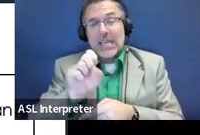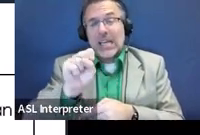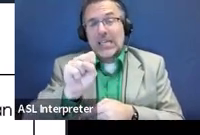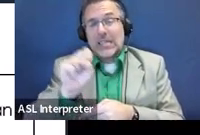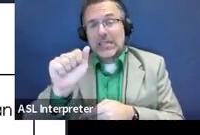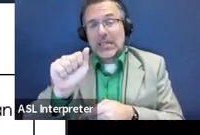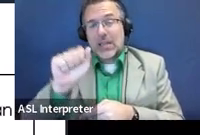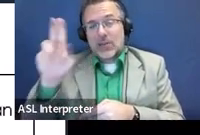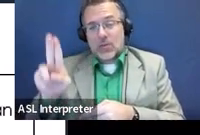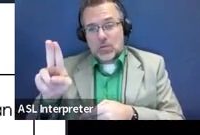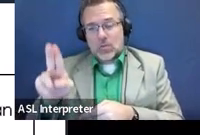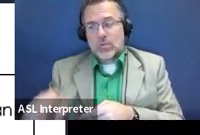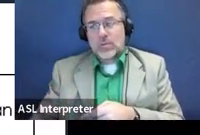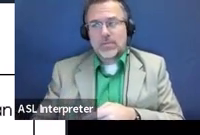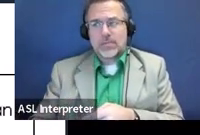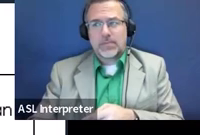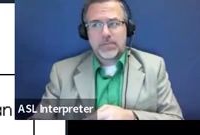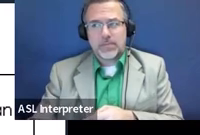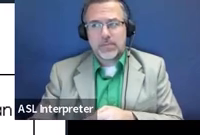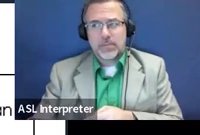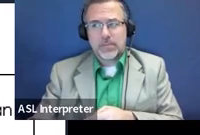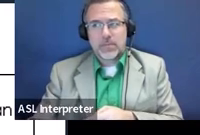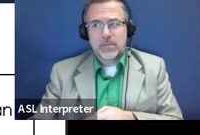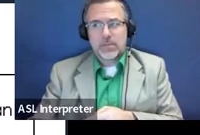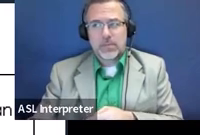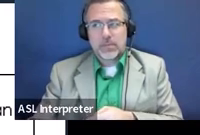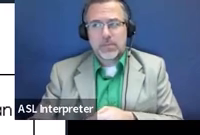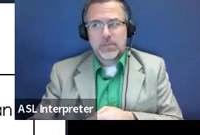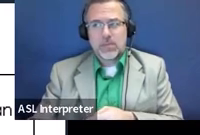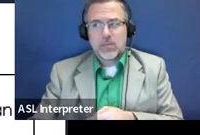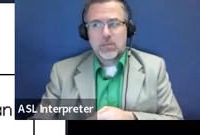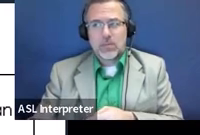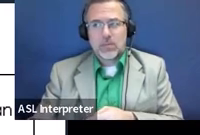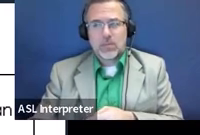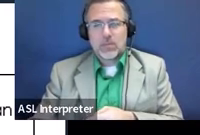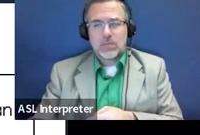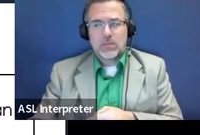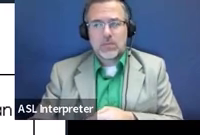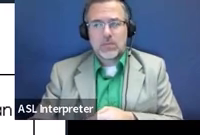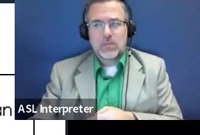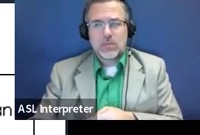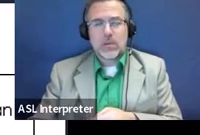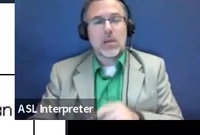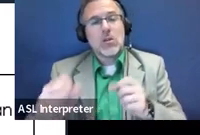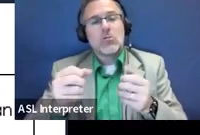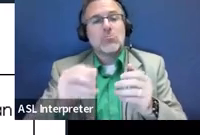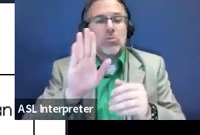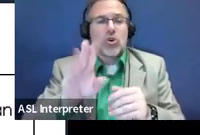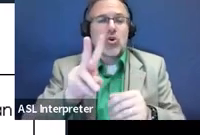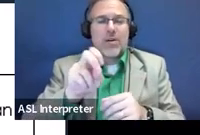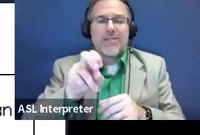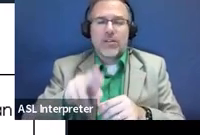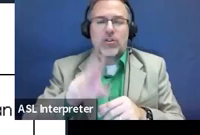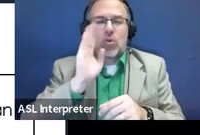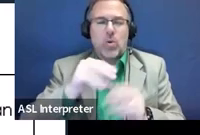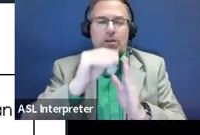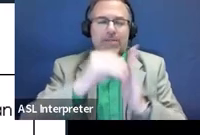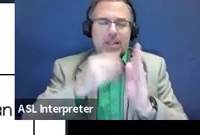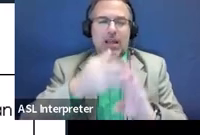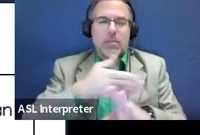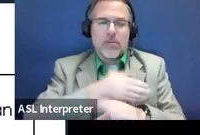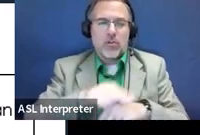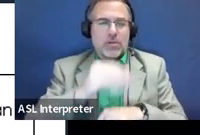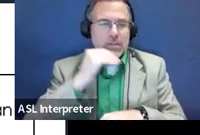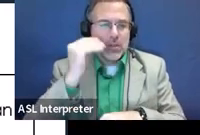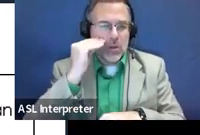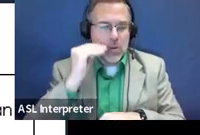SAU. So again, typically your vendor, this would be pre-filled if you're just printing this out to send home, but